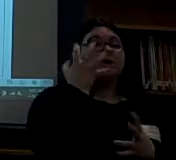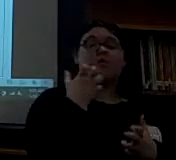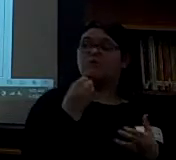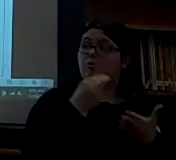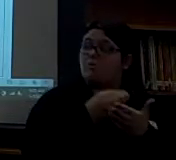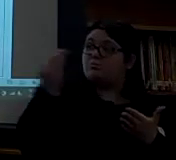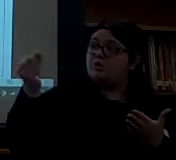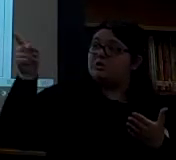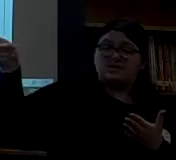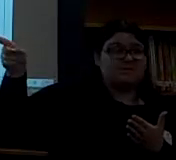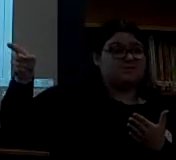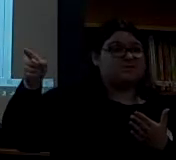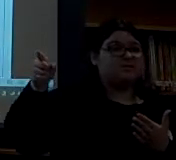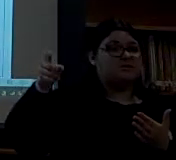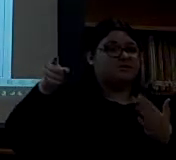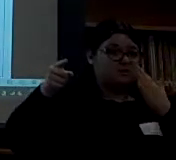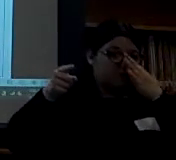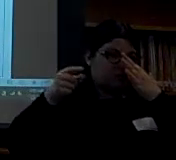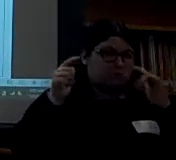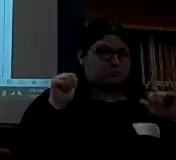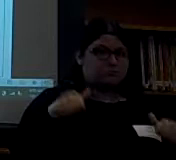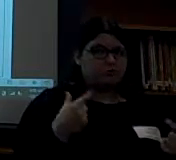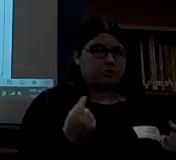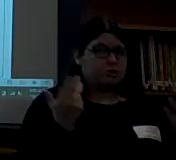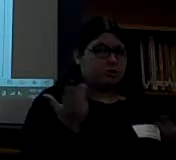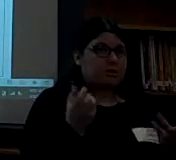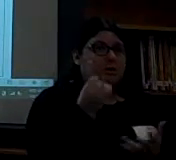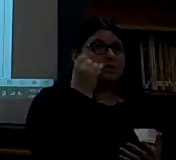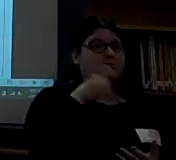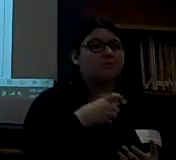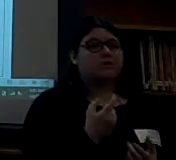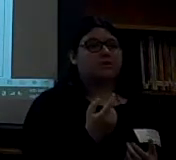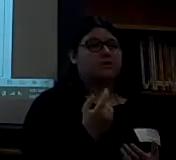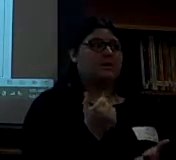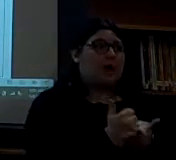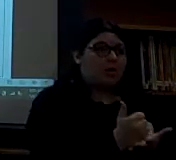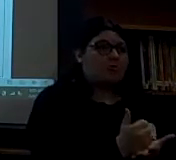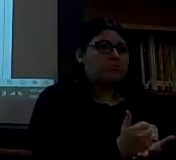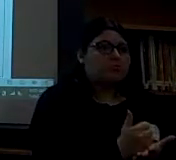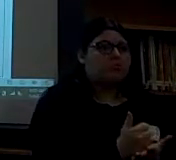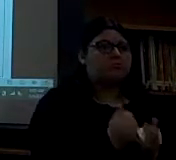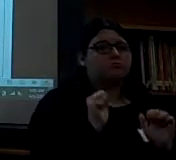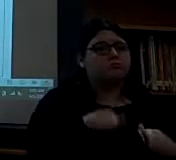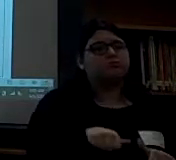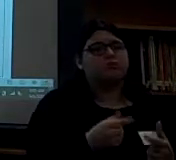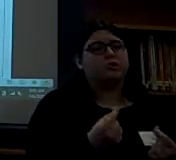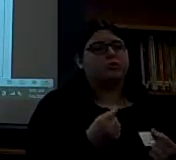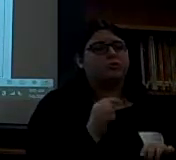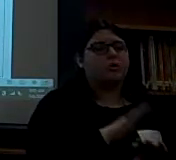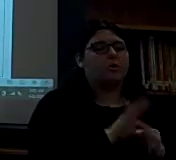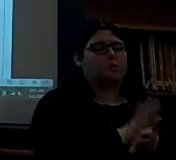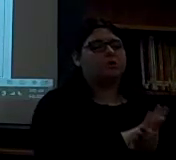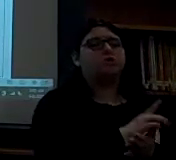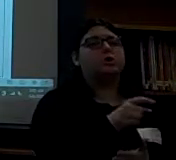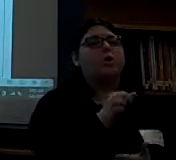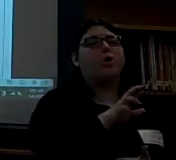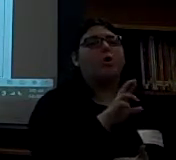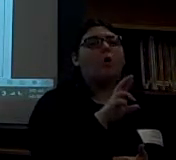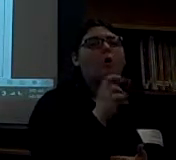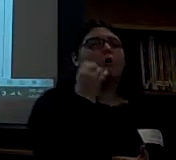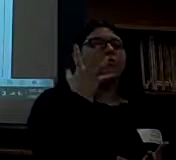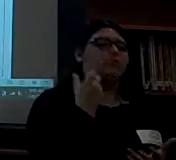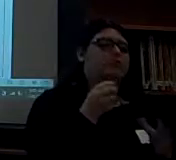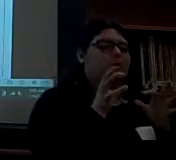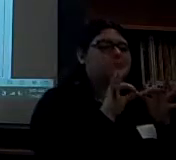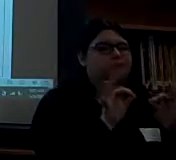on there. I would actually do it here. I wouldn't just check that off. I would do it here. And if you do need some extra help, there are ways to get that on that sheet. So, or if you just want to put the comments,